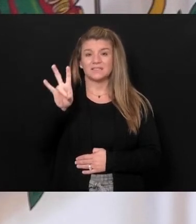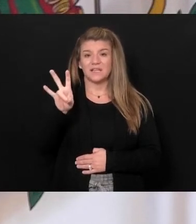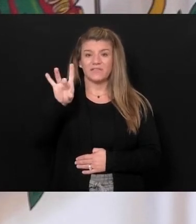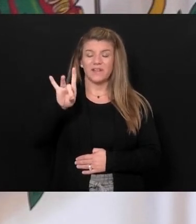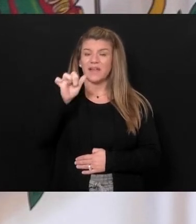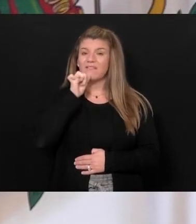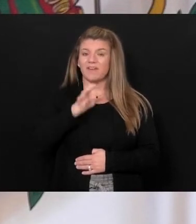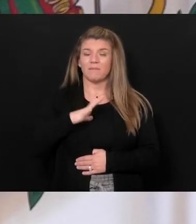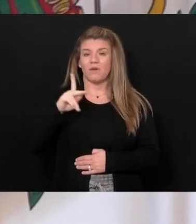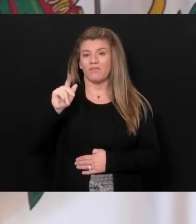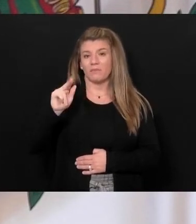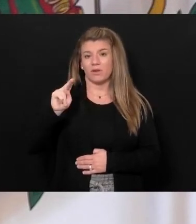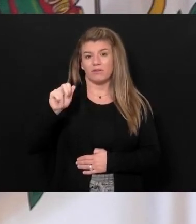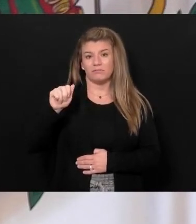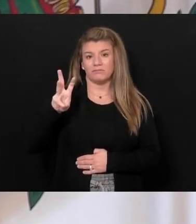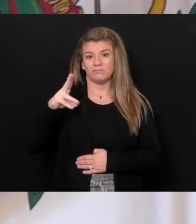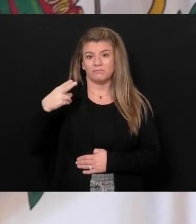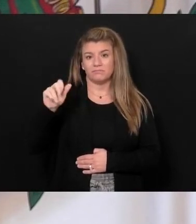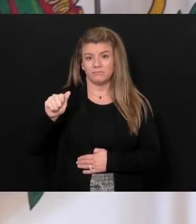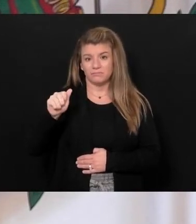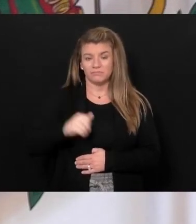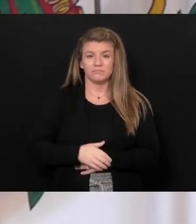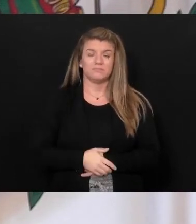78-year-old female from Kanawha County.